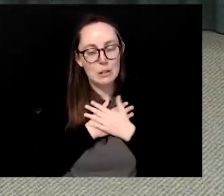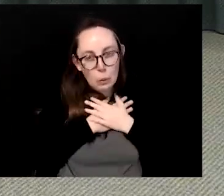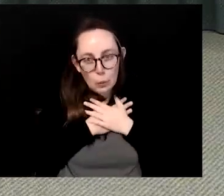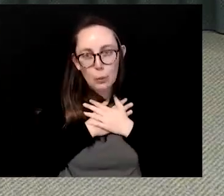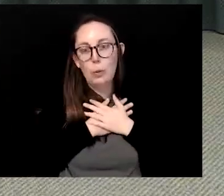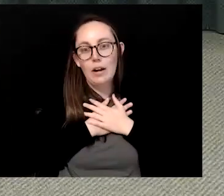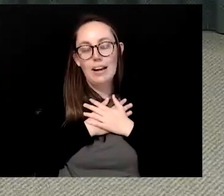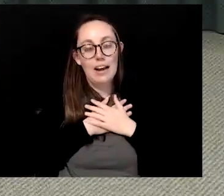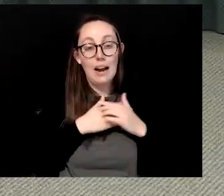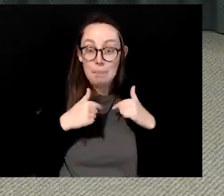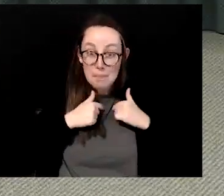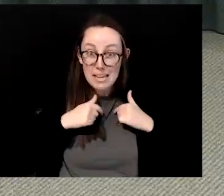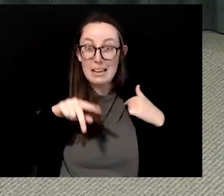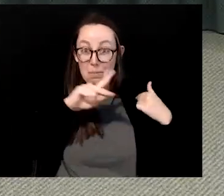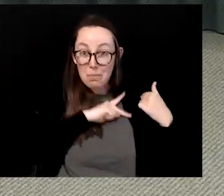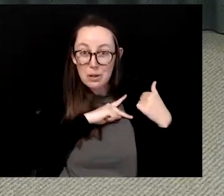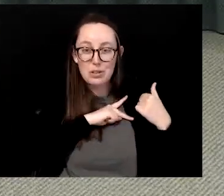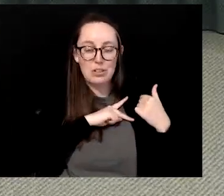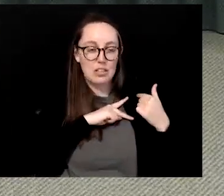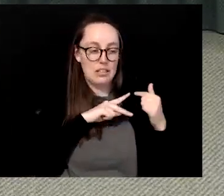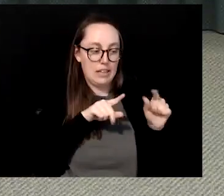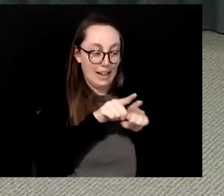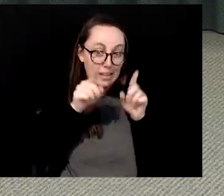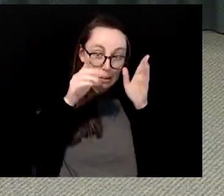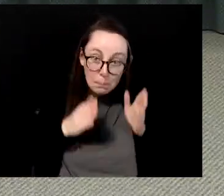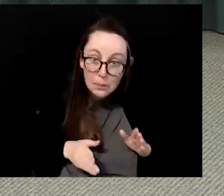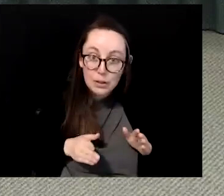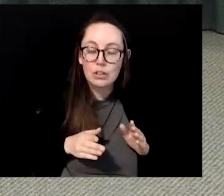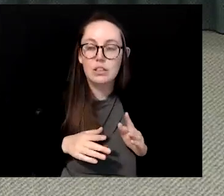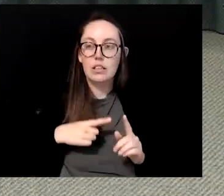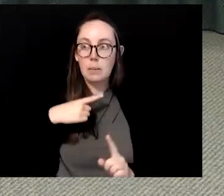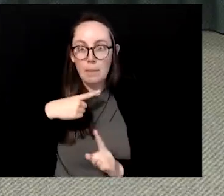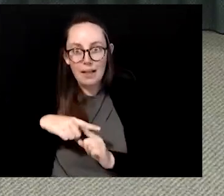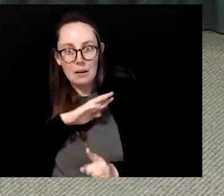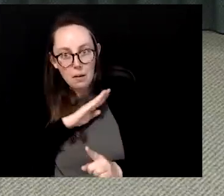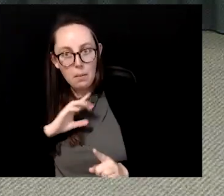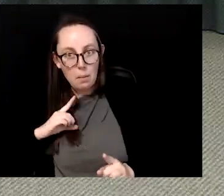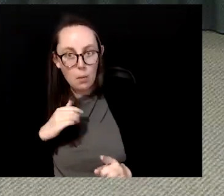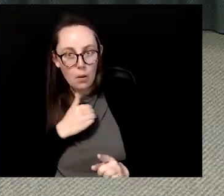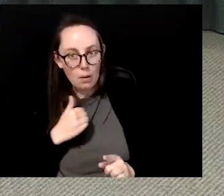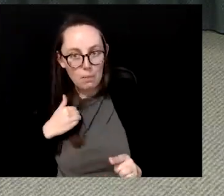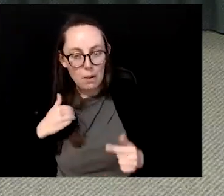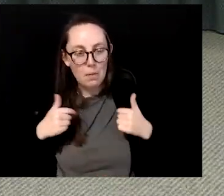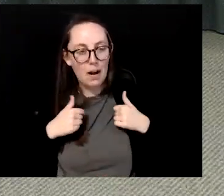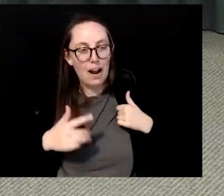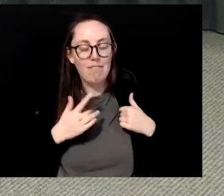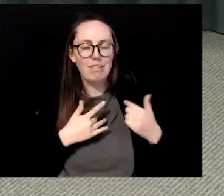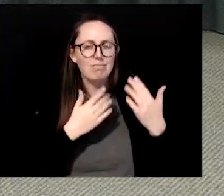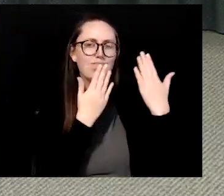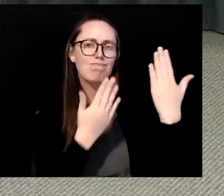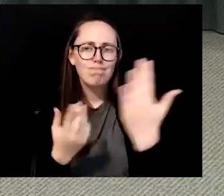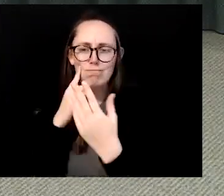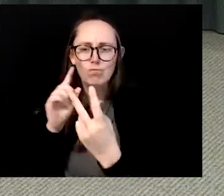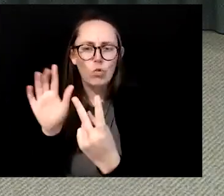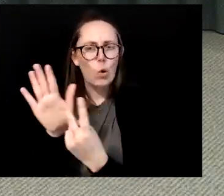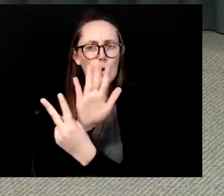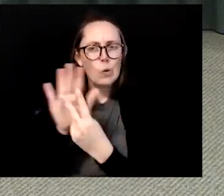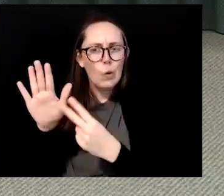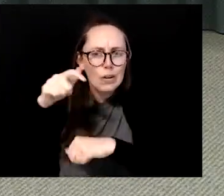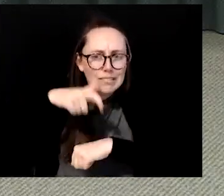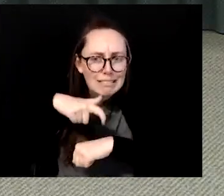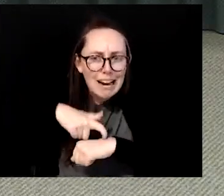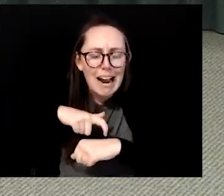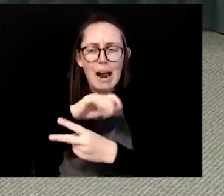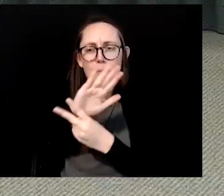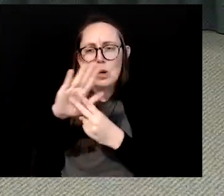personally um as an individual but also as a member of this community for your time and your effort and your thought